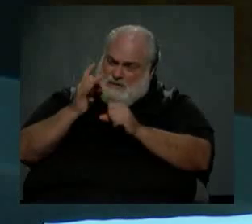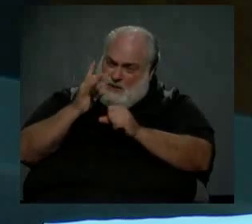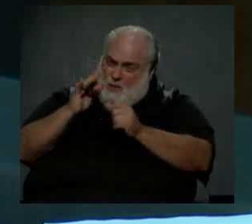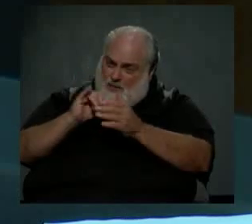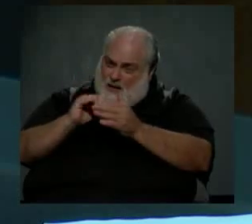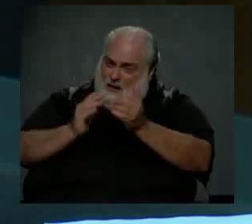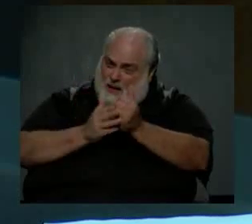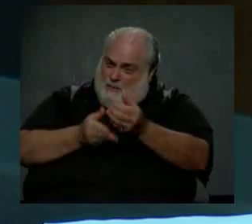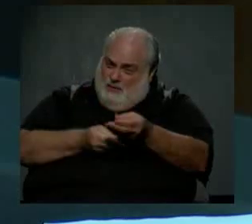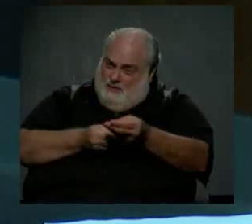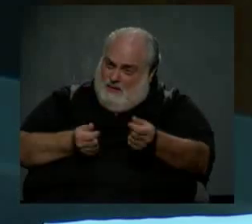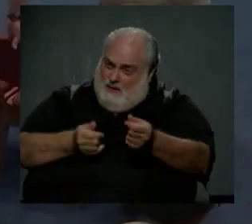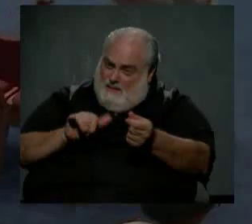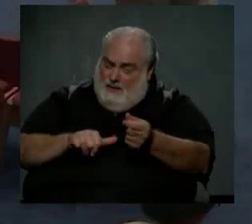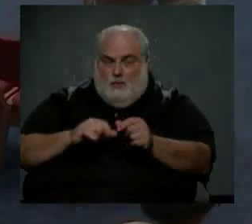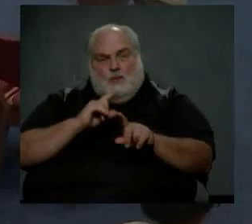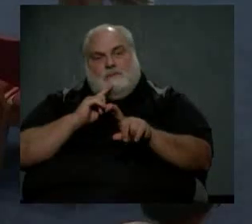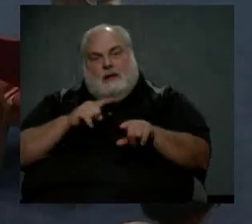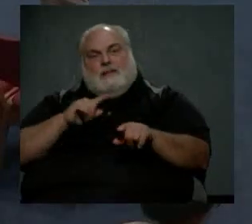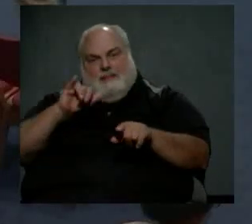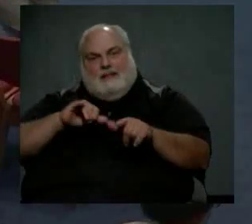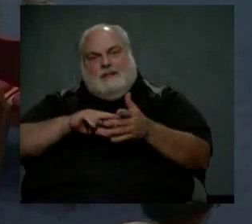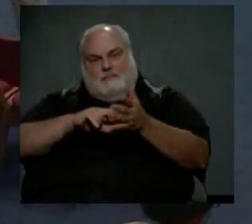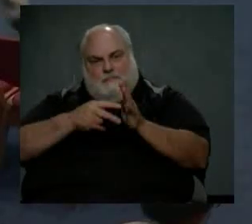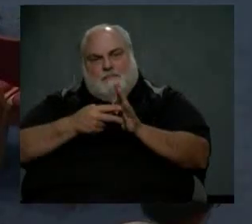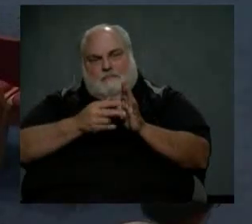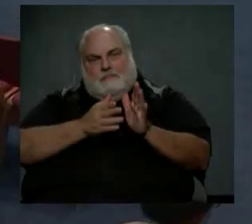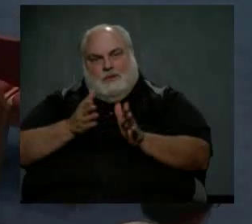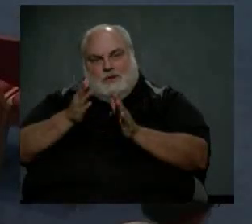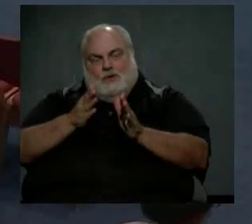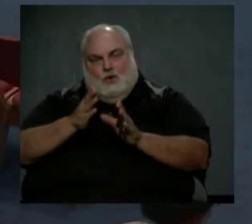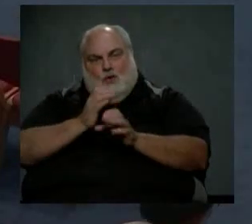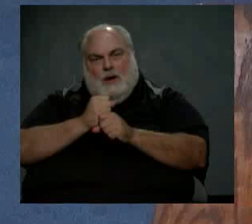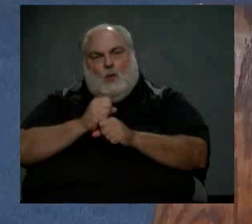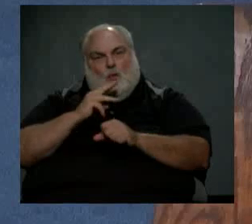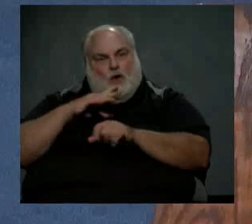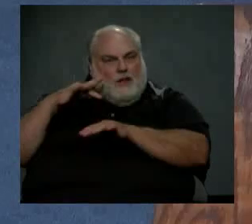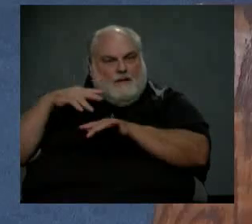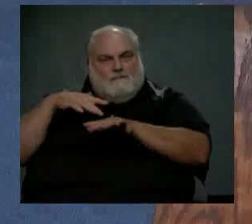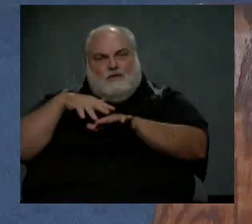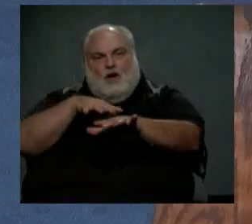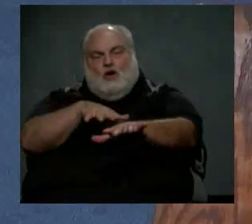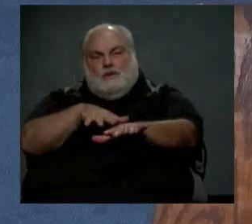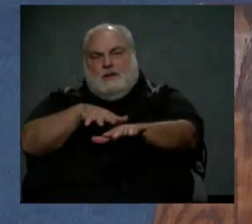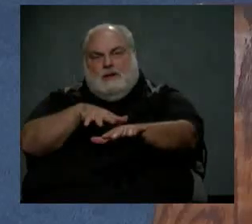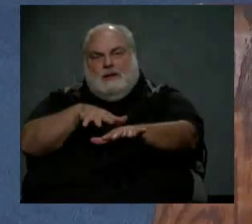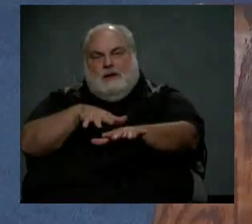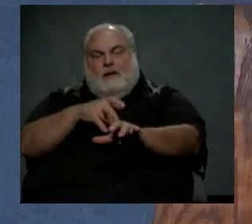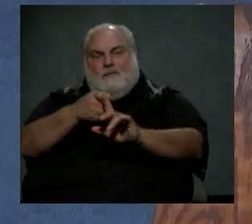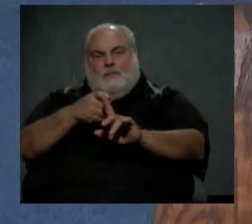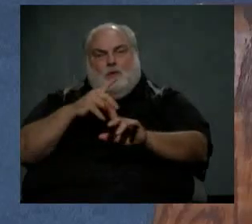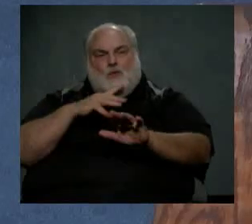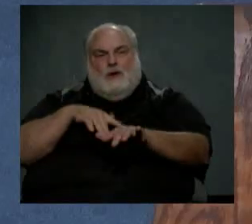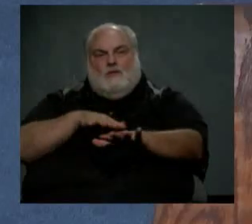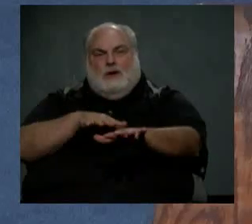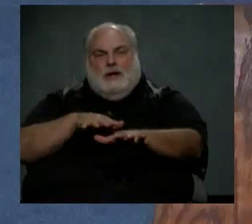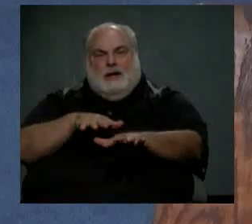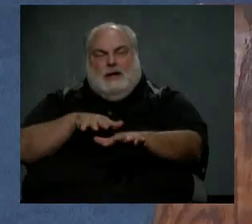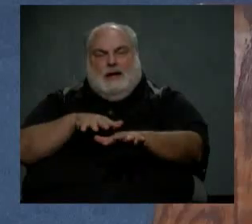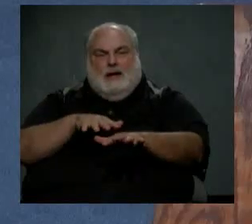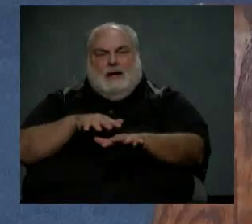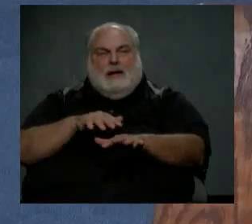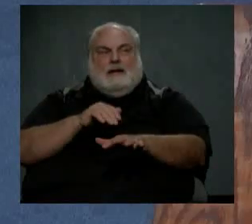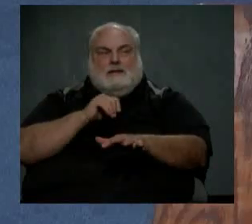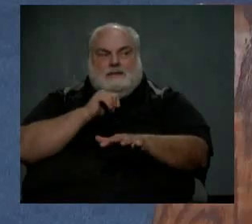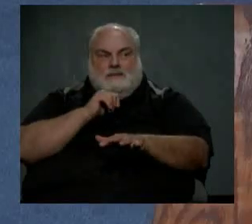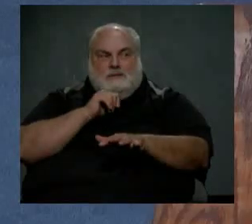do something to that? That is the intent, is to create water that flows in and out from the river and creates a pool of water